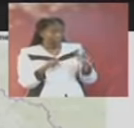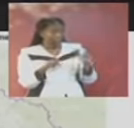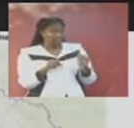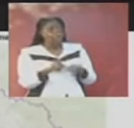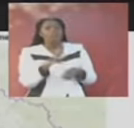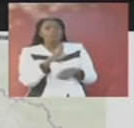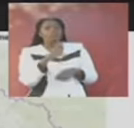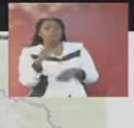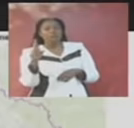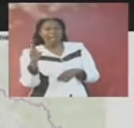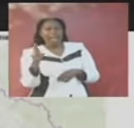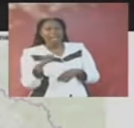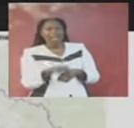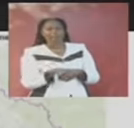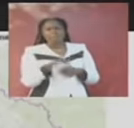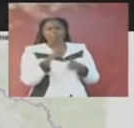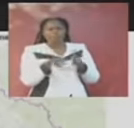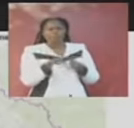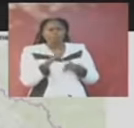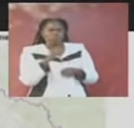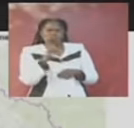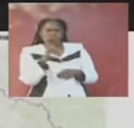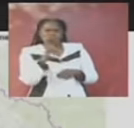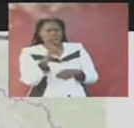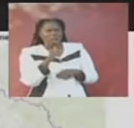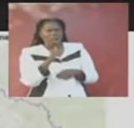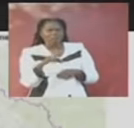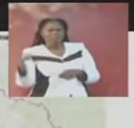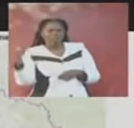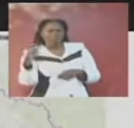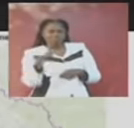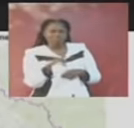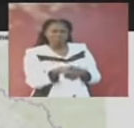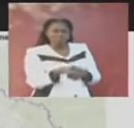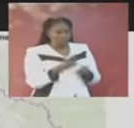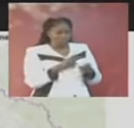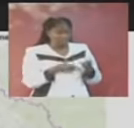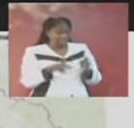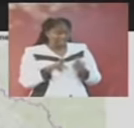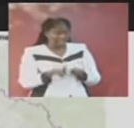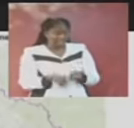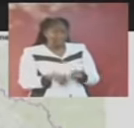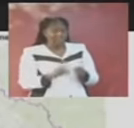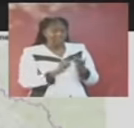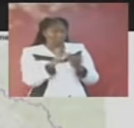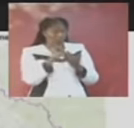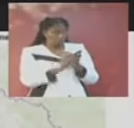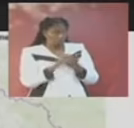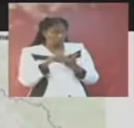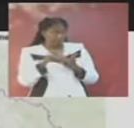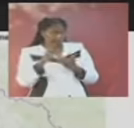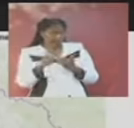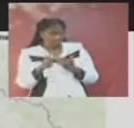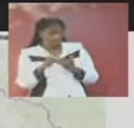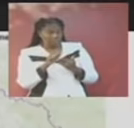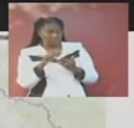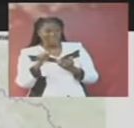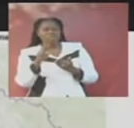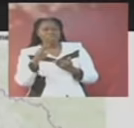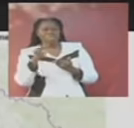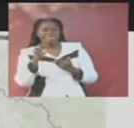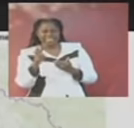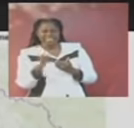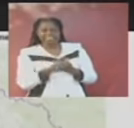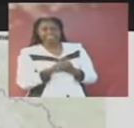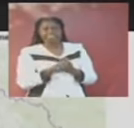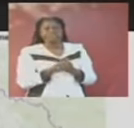not repatriated COVID-19 cases for the period October 24th to November 6th. When looking at the map, it's clear that while